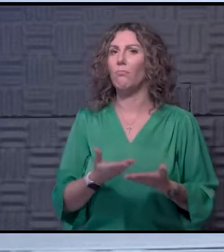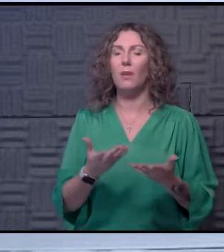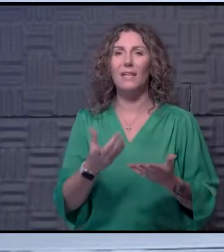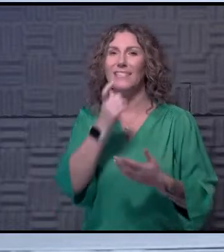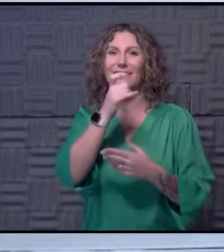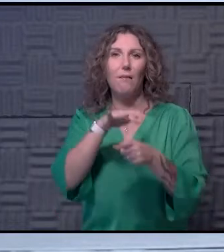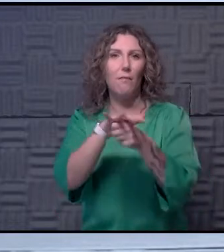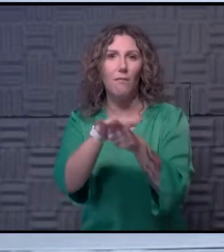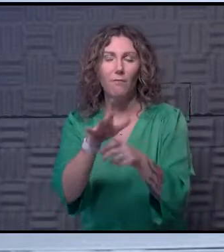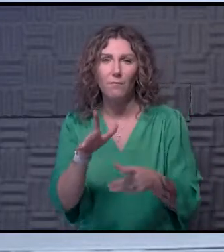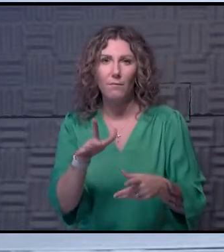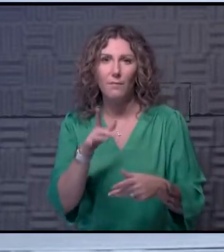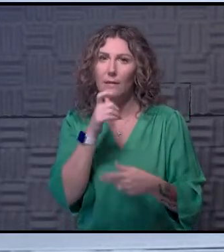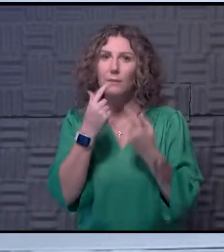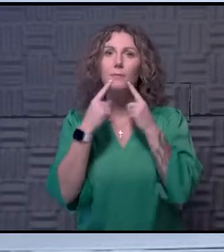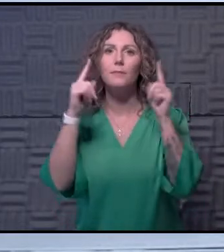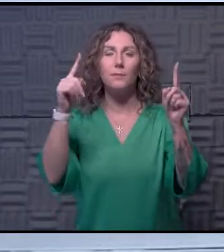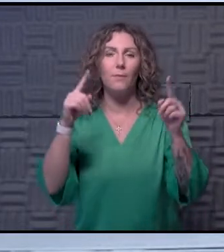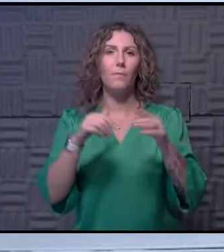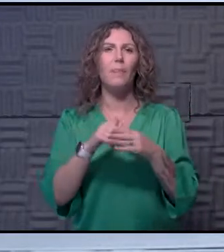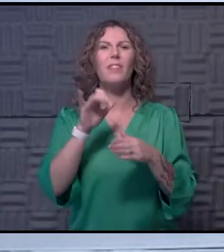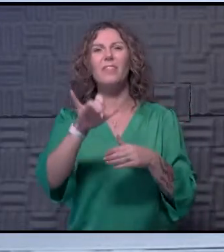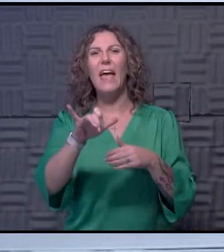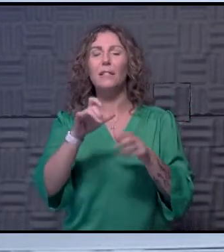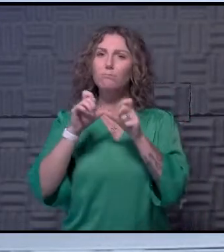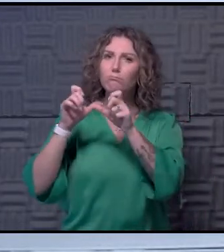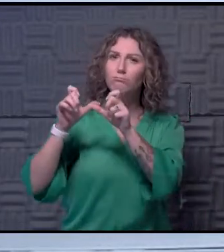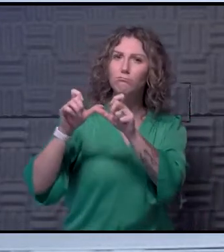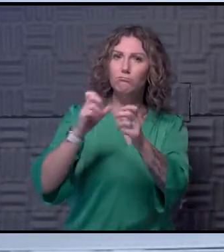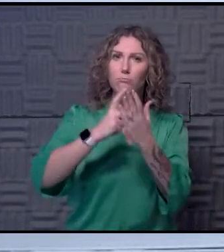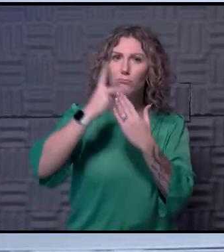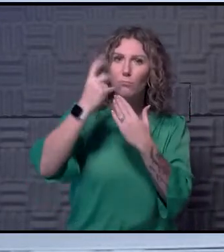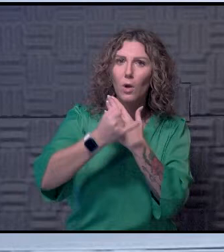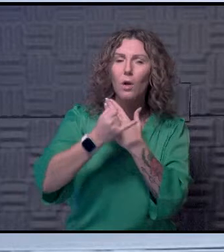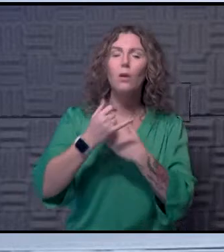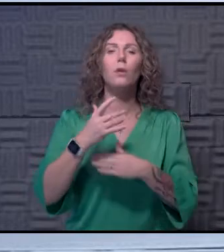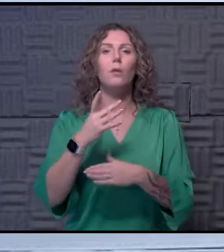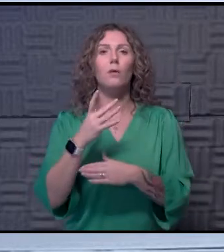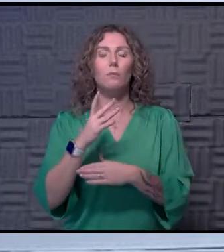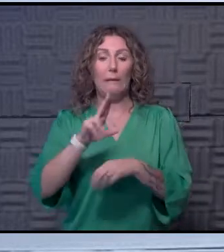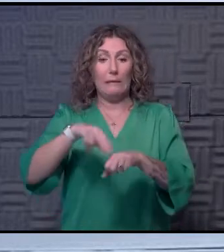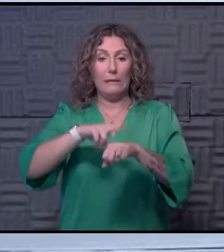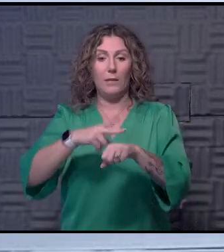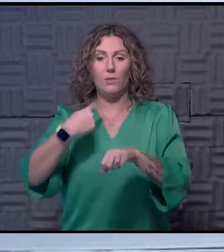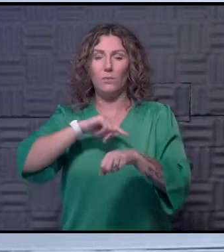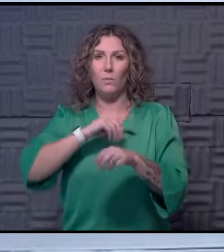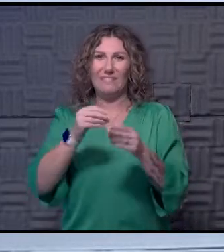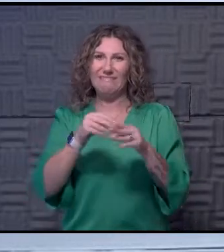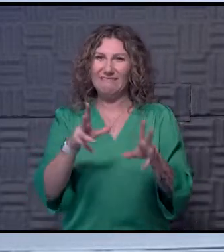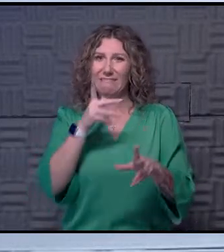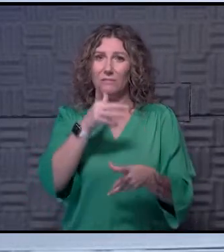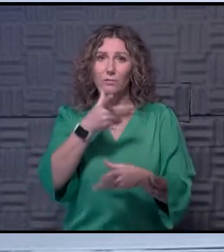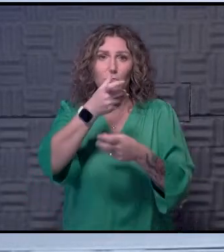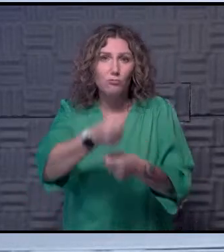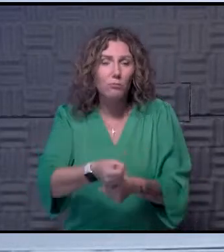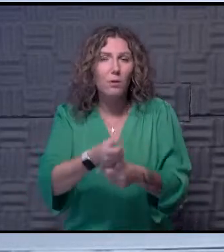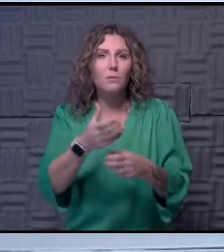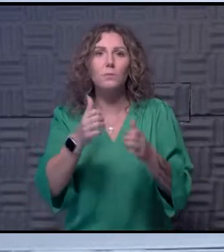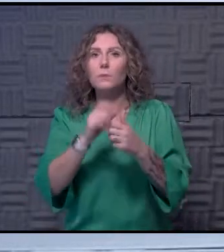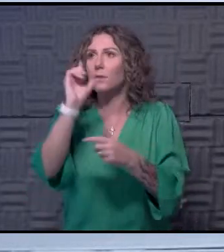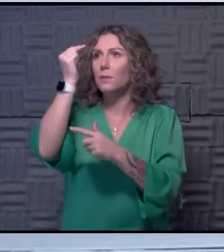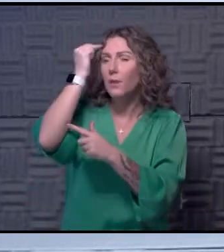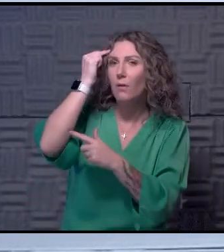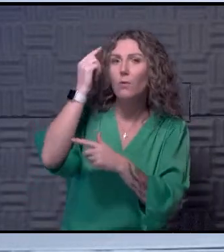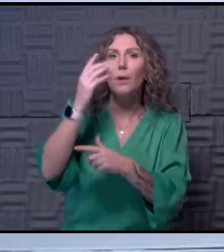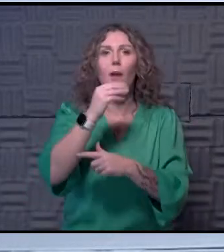insufficient. This is kind of a long-term project. You know, I think as a nation, we're losing trust in governance and institutions, and Dr.